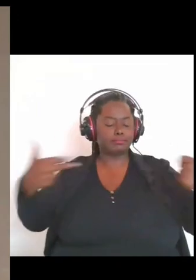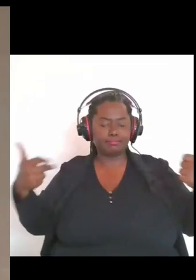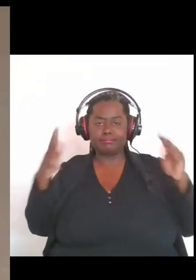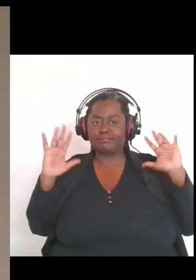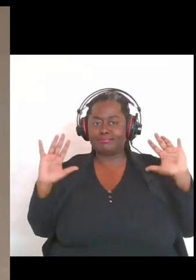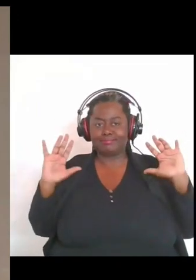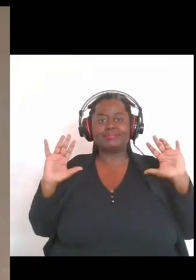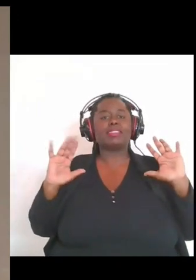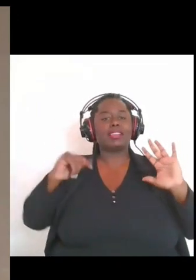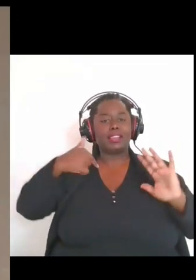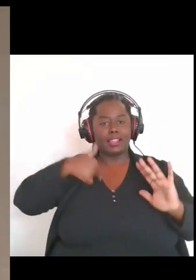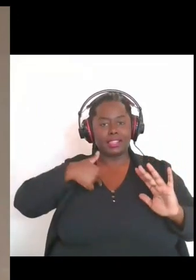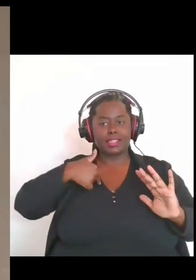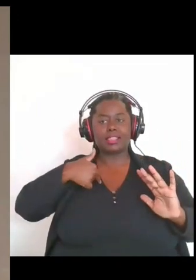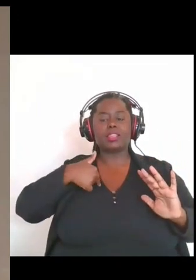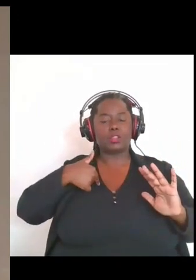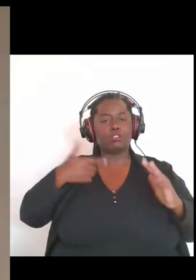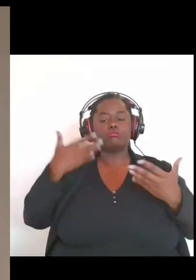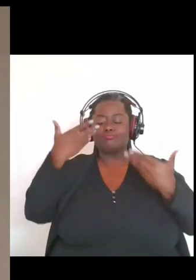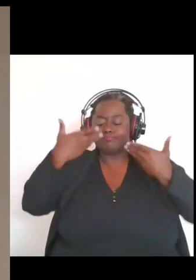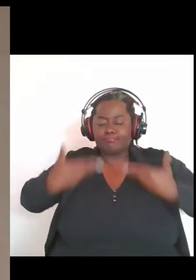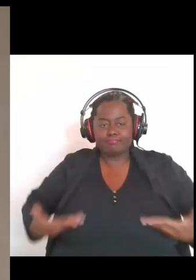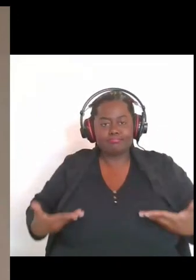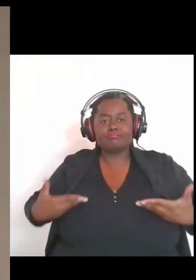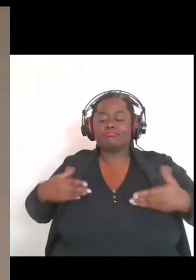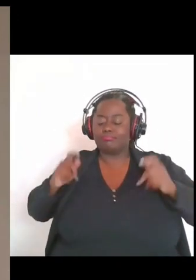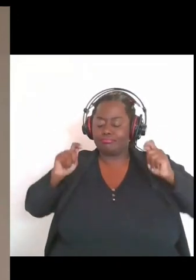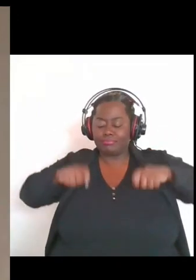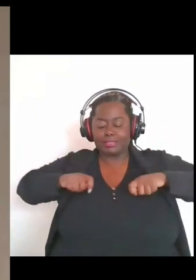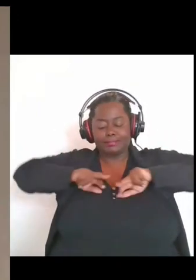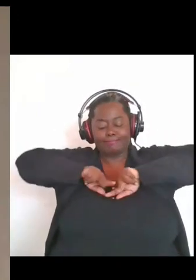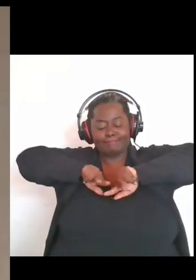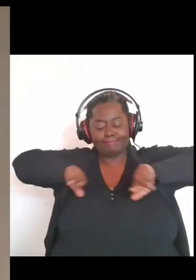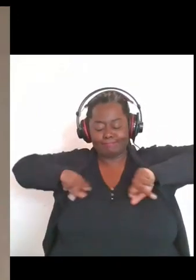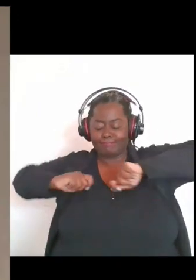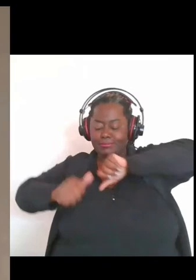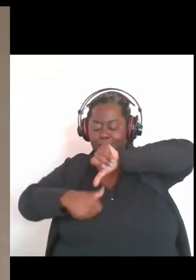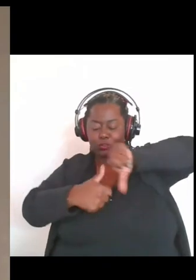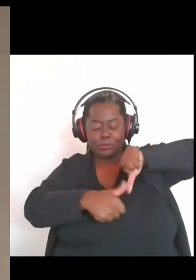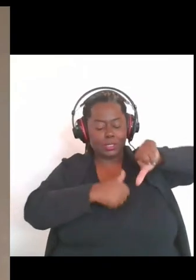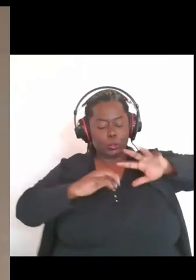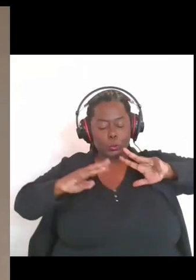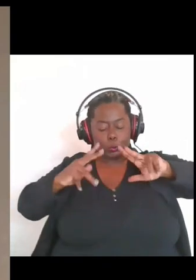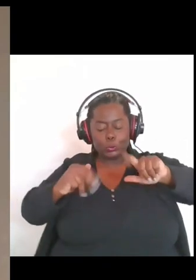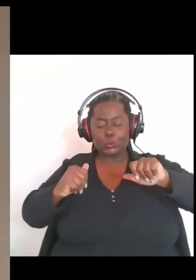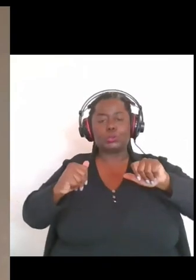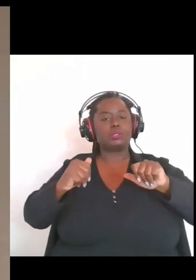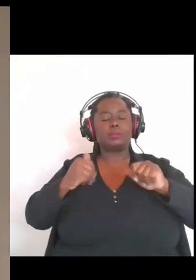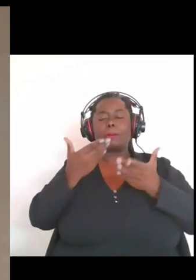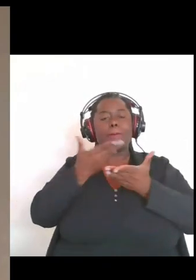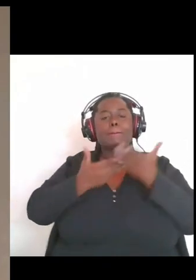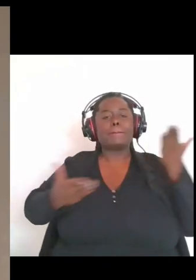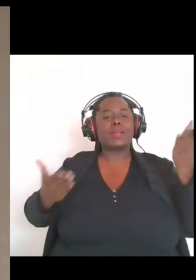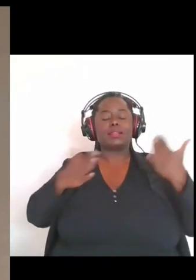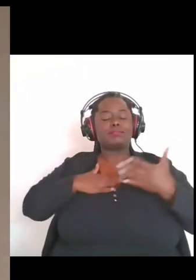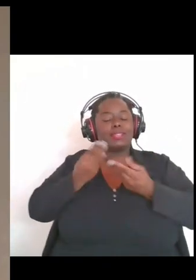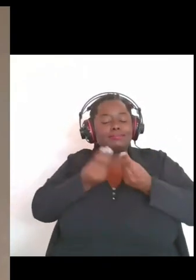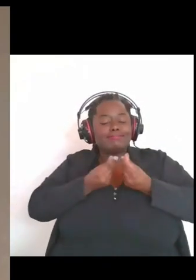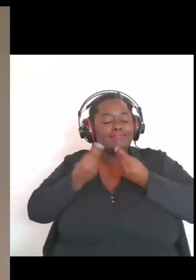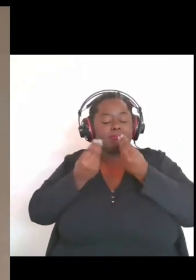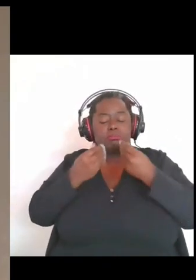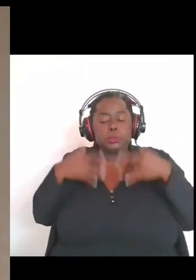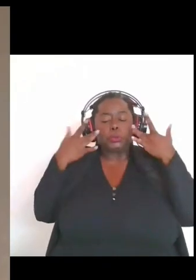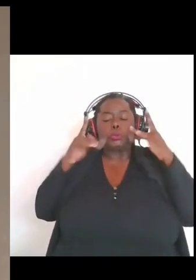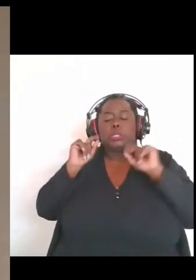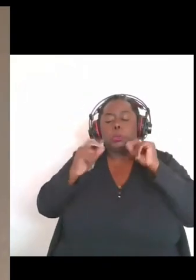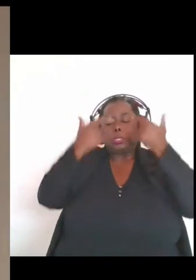there are infinite ways of being and unturning on everything and everyone without losing my Essence